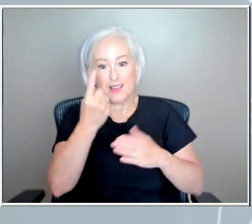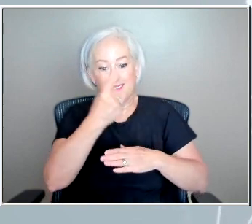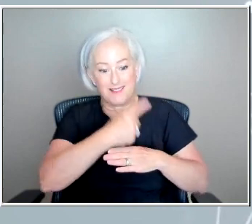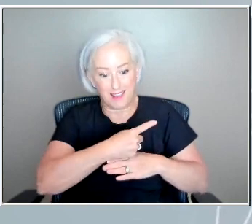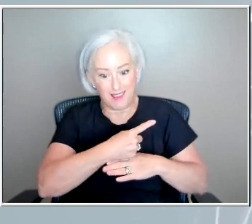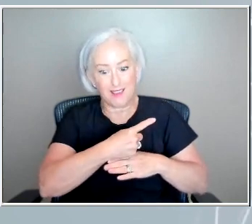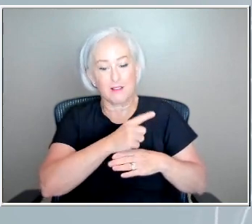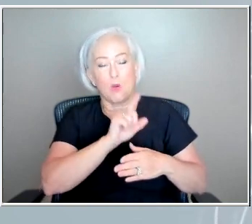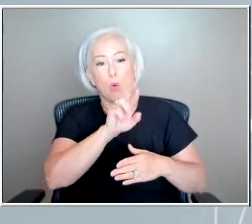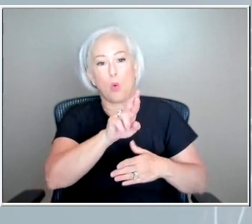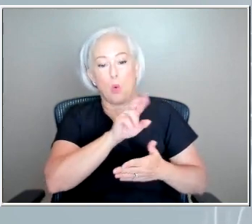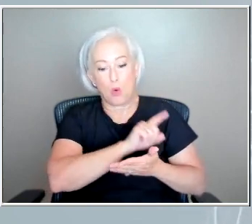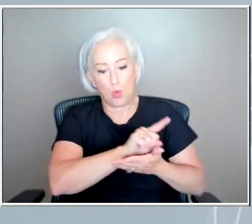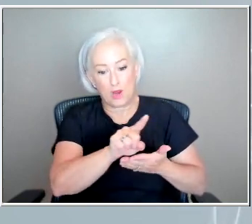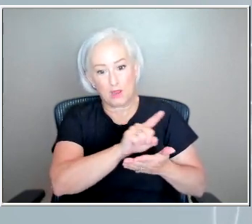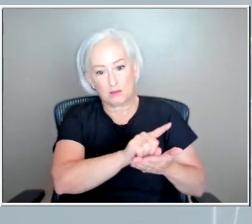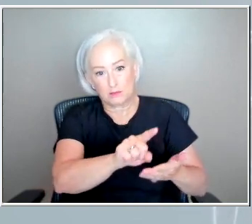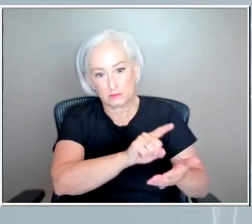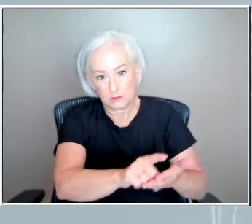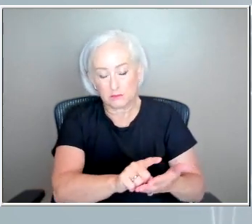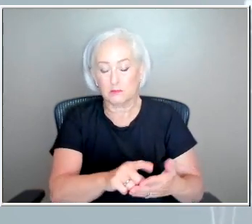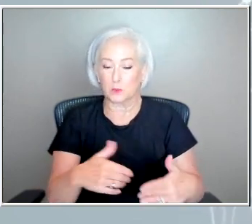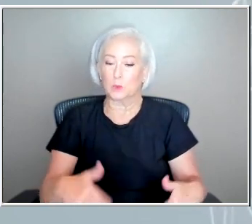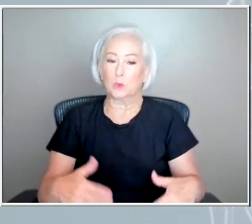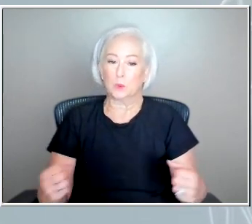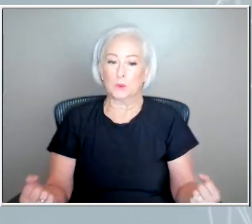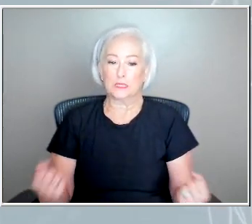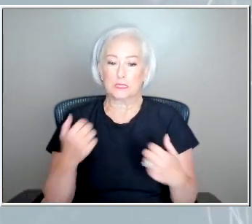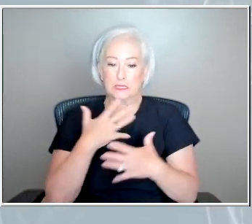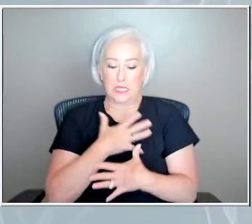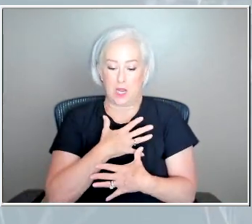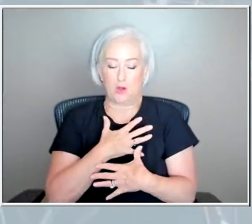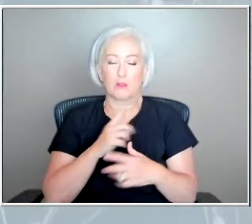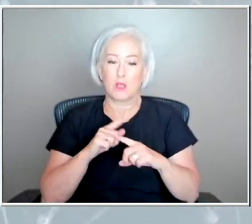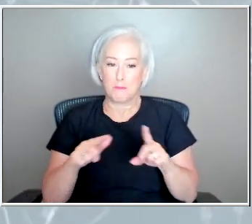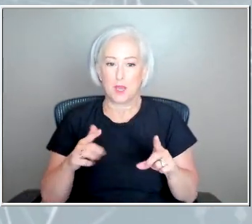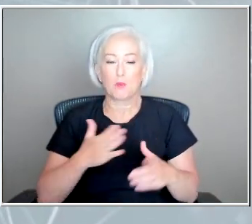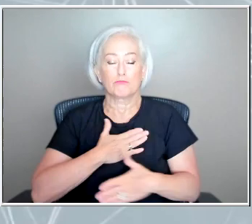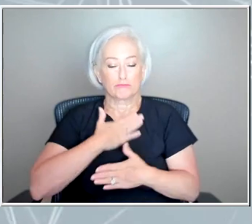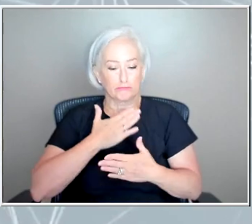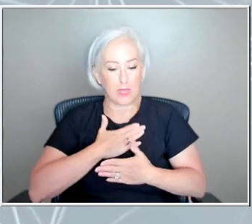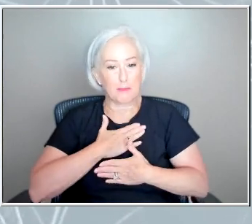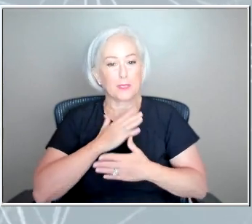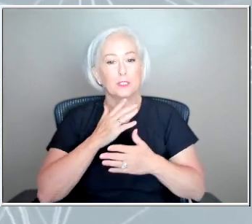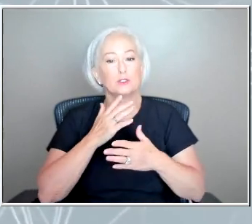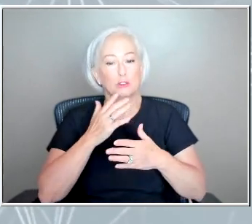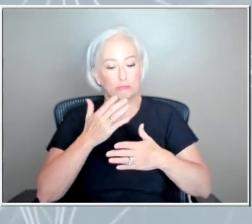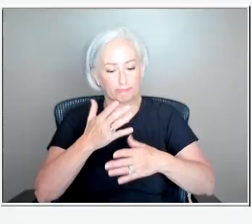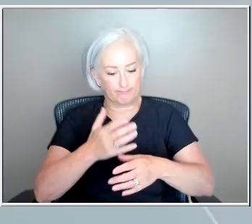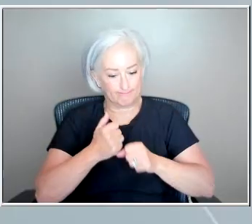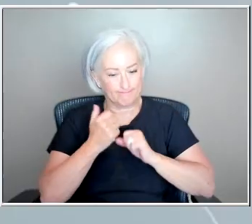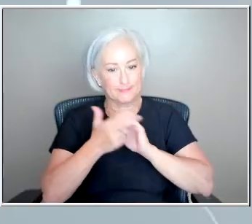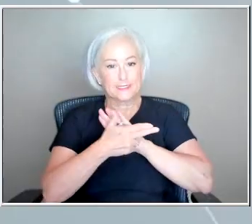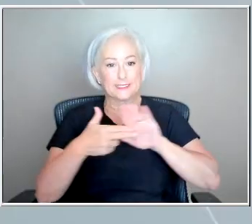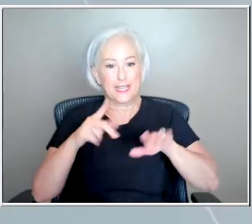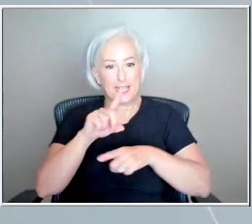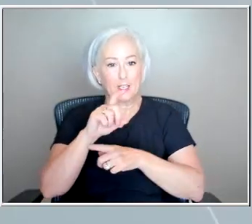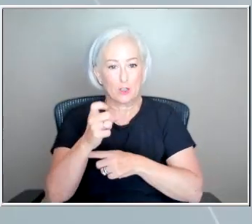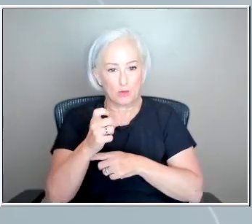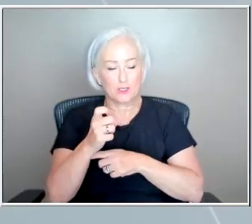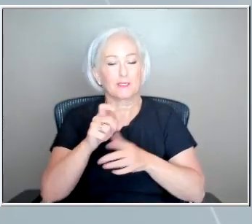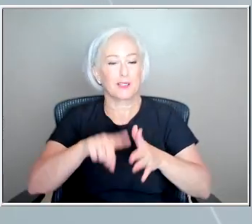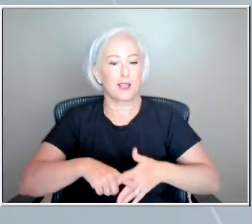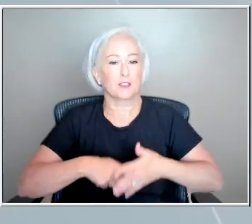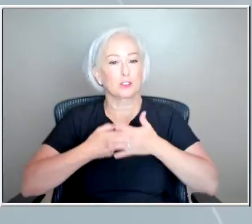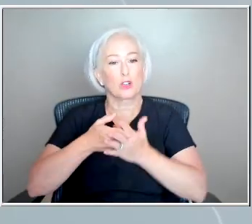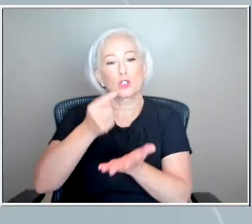very, very scary. But, we were grateful to get her a diagnosis and start to get her treated. So